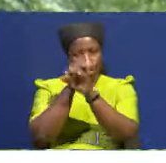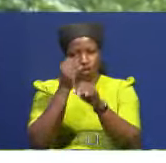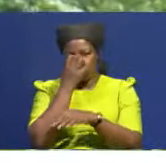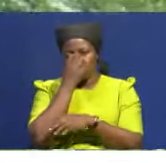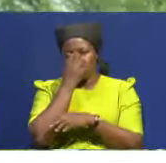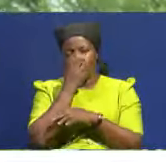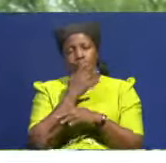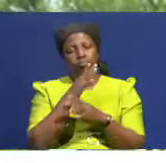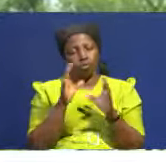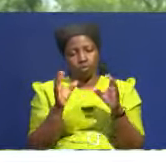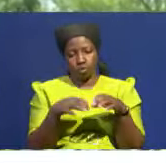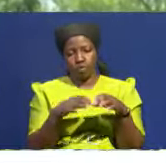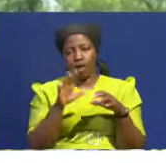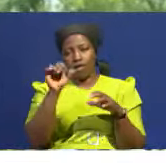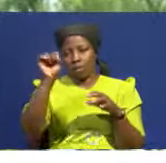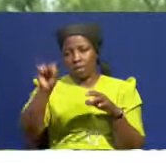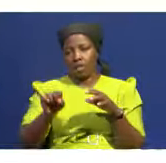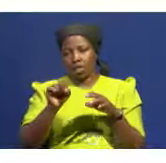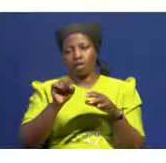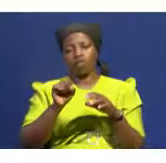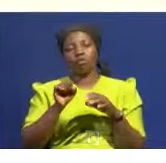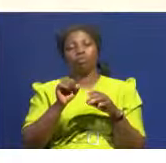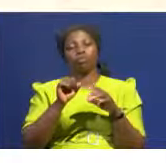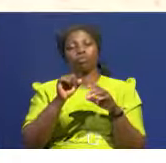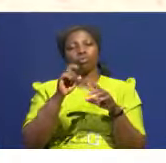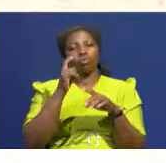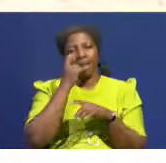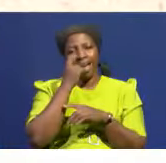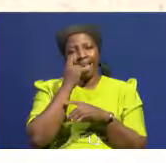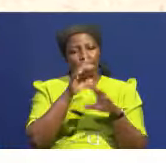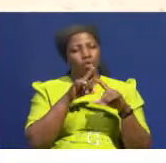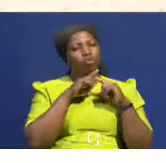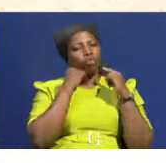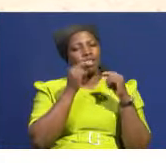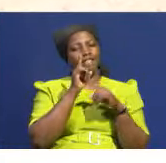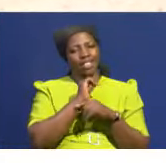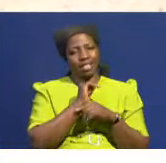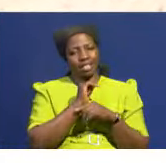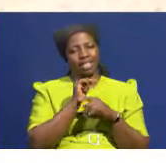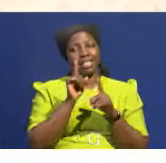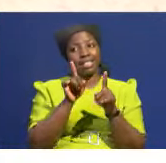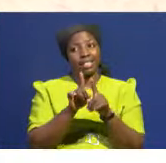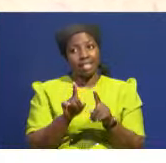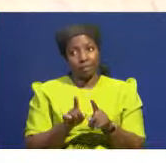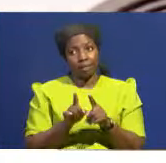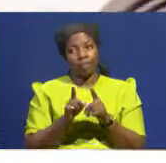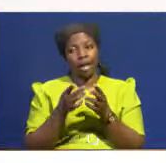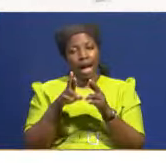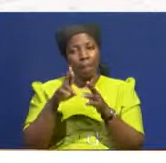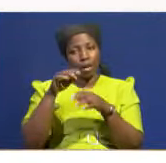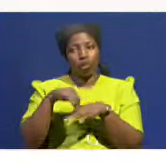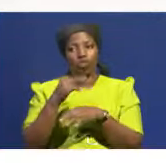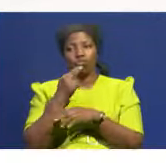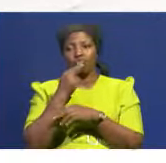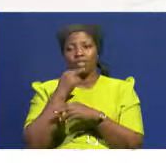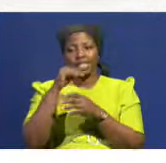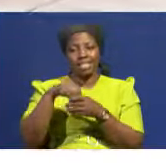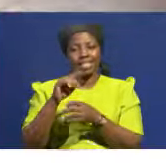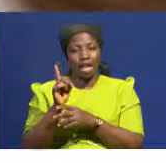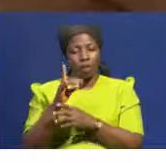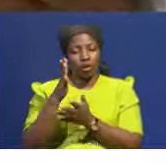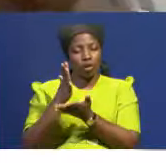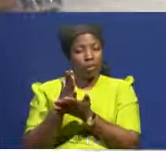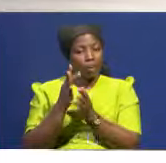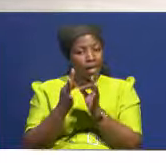Sudan and the opposition party's representatives in the Tumaini Initiative on Tuesday in Nairobi to confirm their readiness to sign